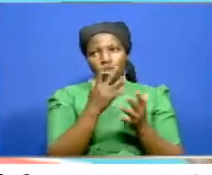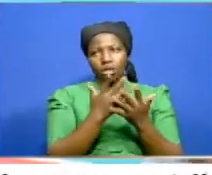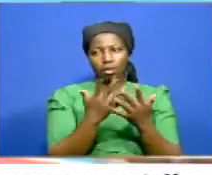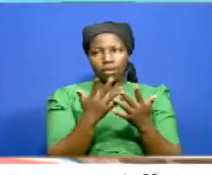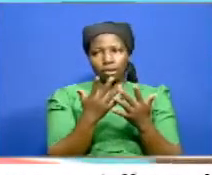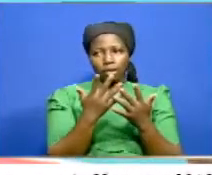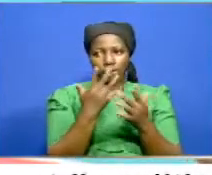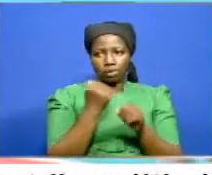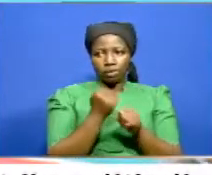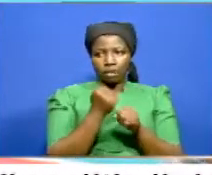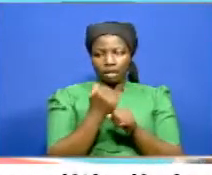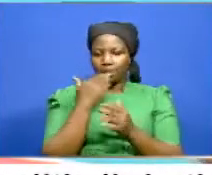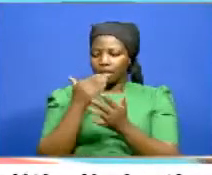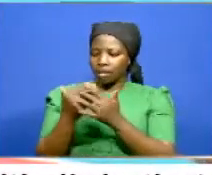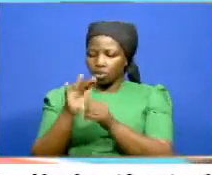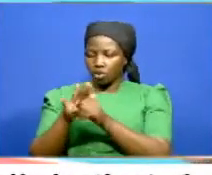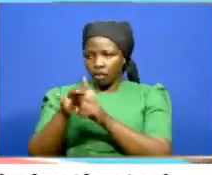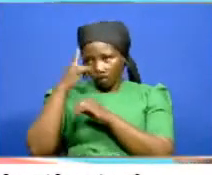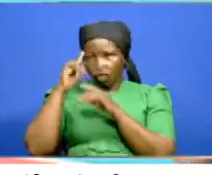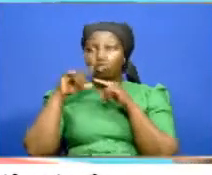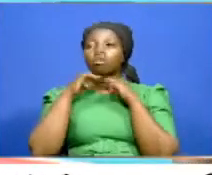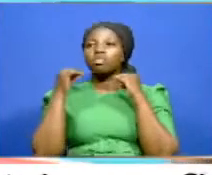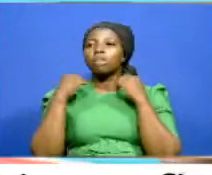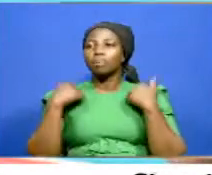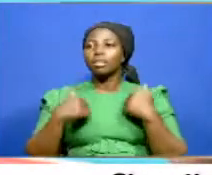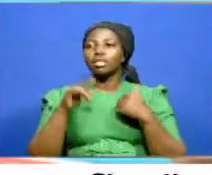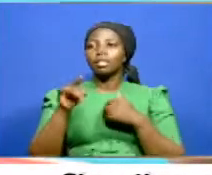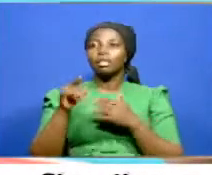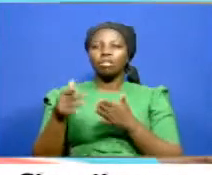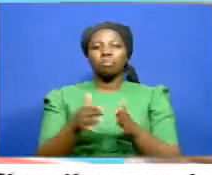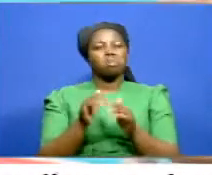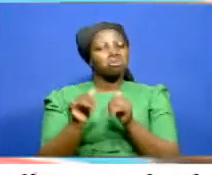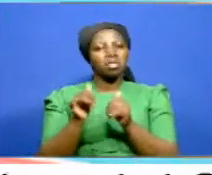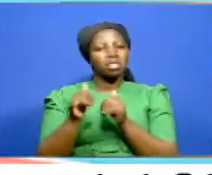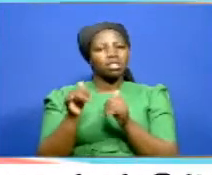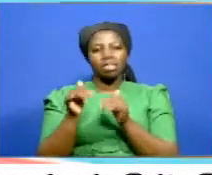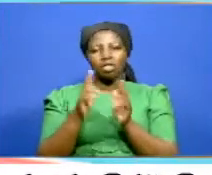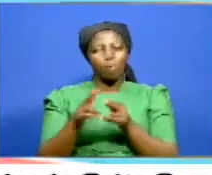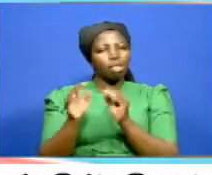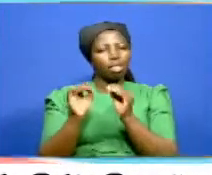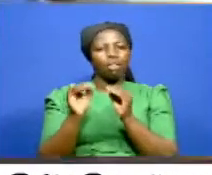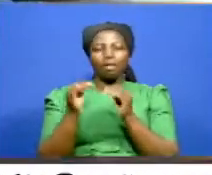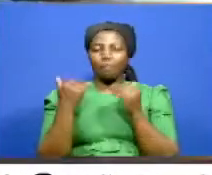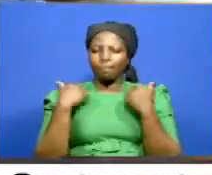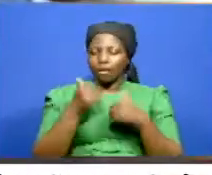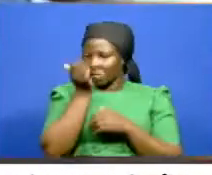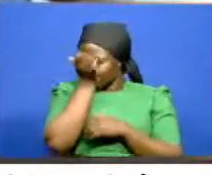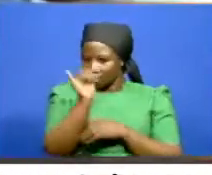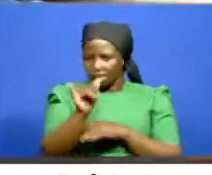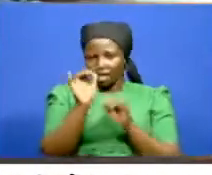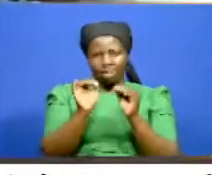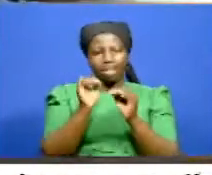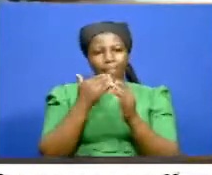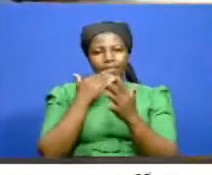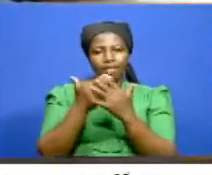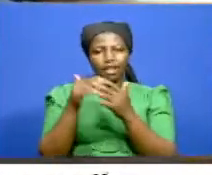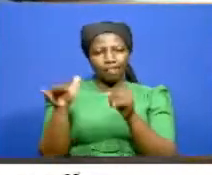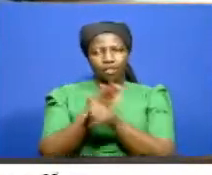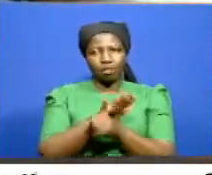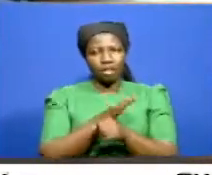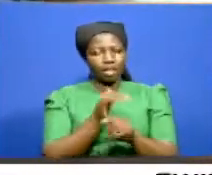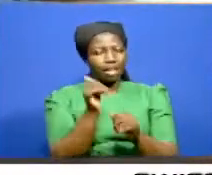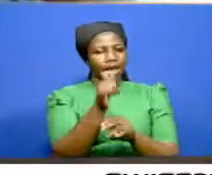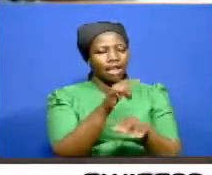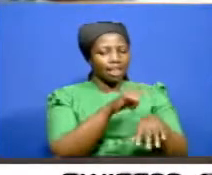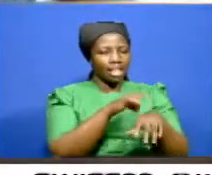Thank you so much for hosting me. It's a real opportunity and I don't take it for granted. I'm so grateful. Anytime. Now, for the